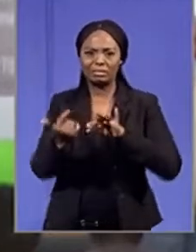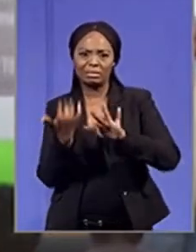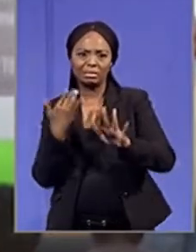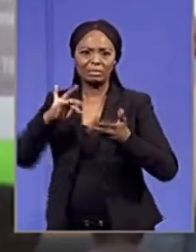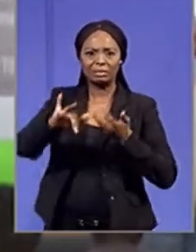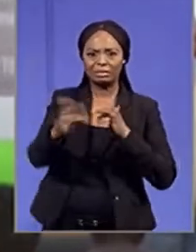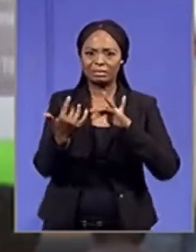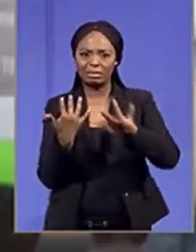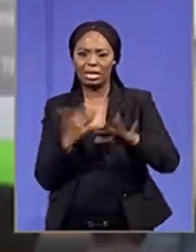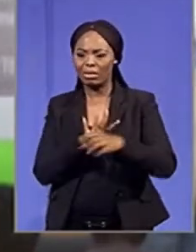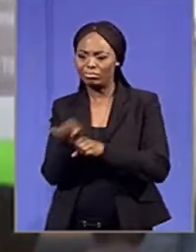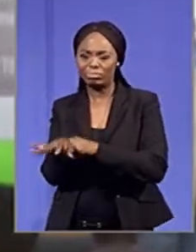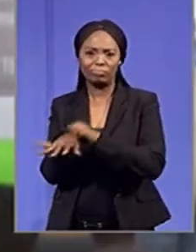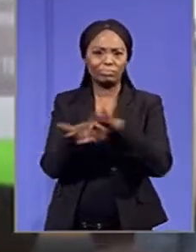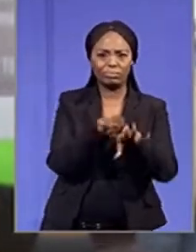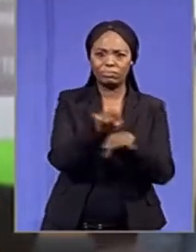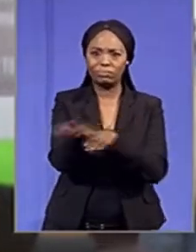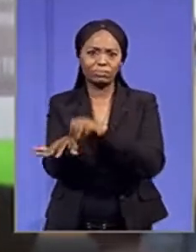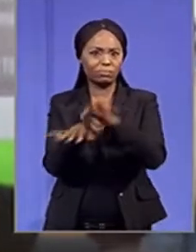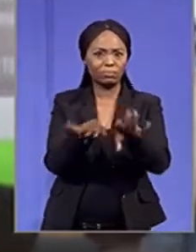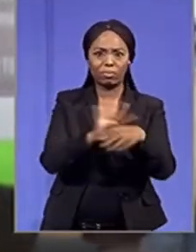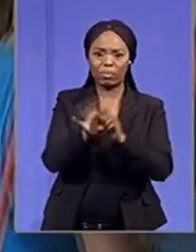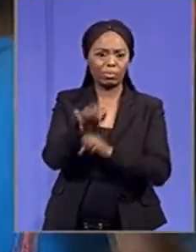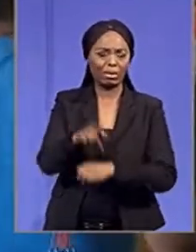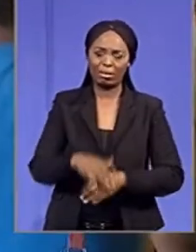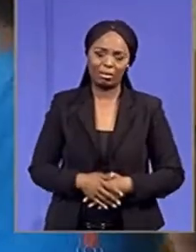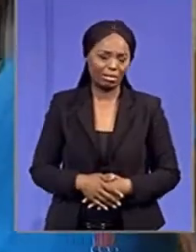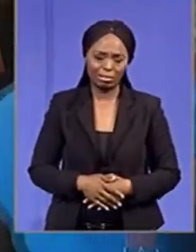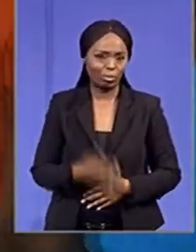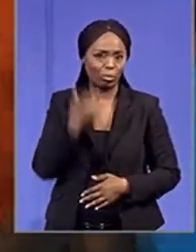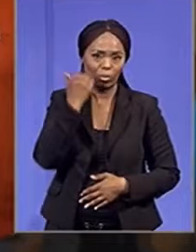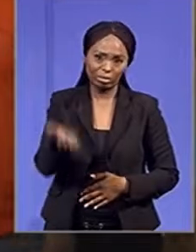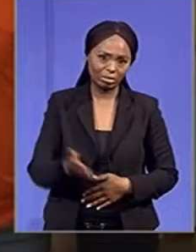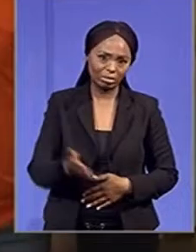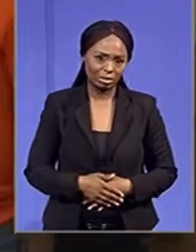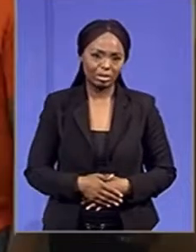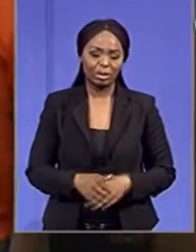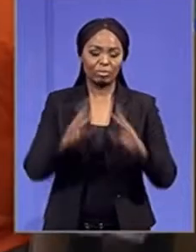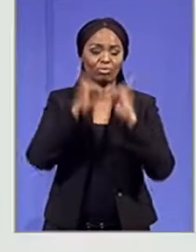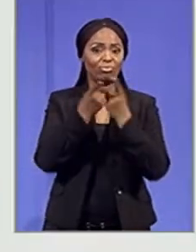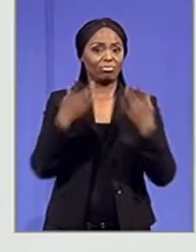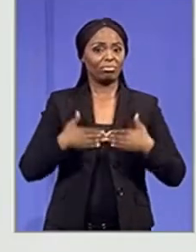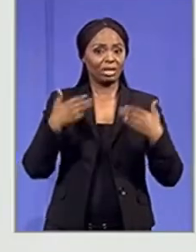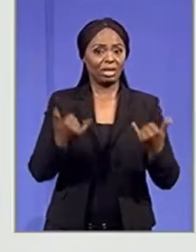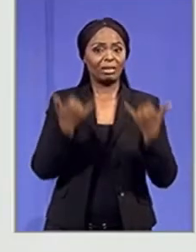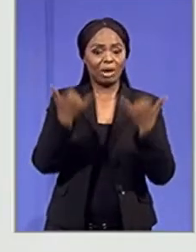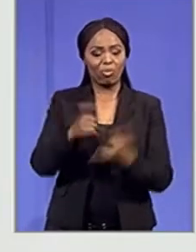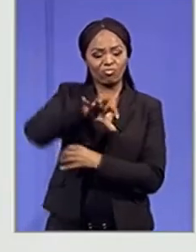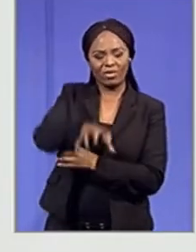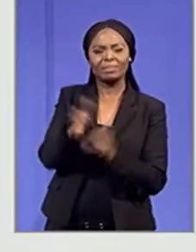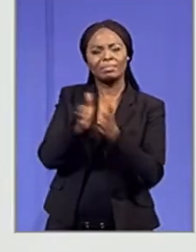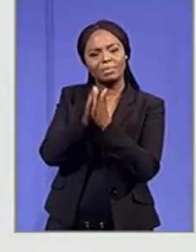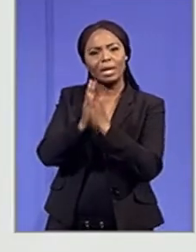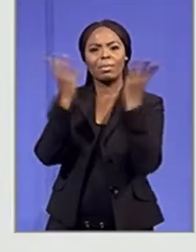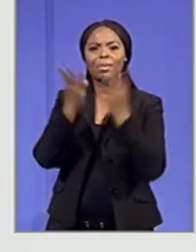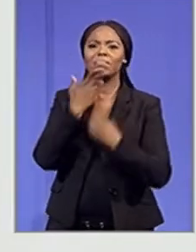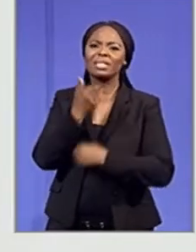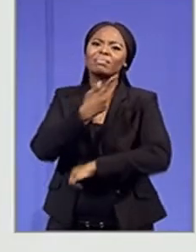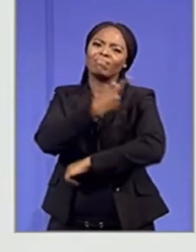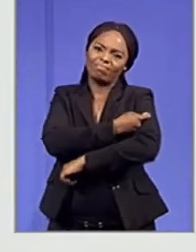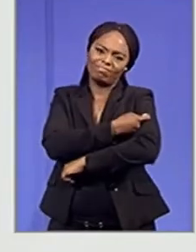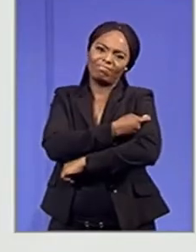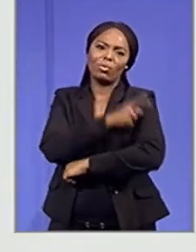to spread this thing all over. Lefapha la bophelo bo botle Profenseng le ipeletsa ho setjhaba ho enta kgahlano le